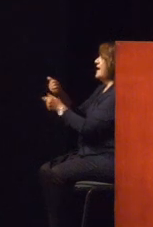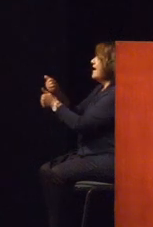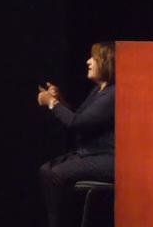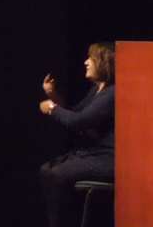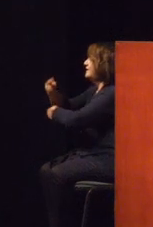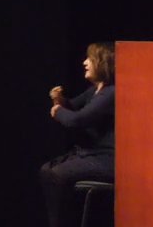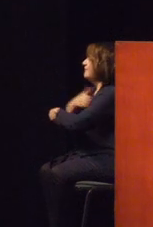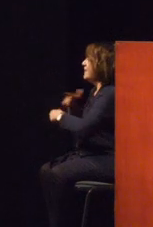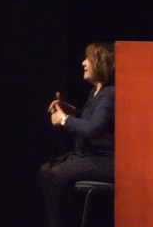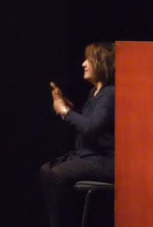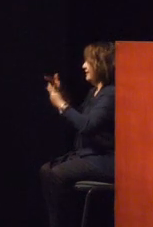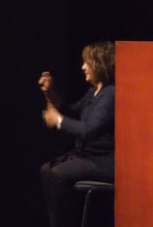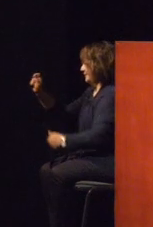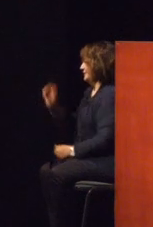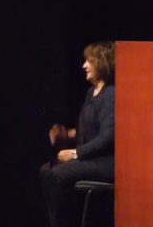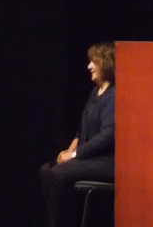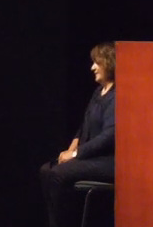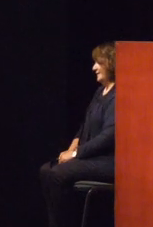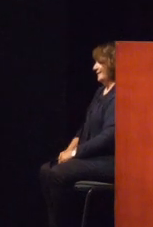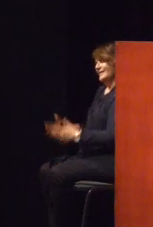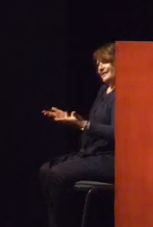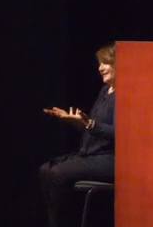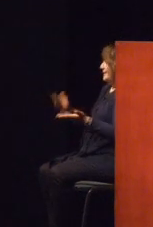life. And again, so I